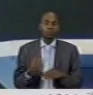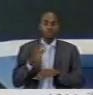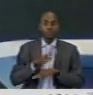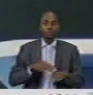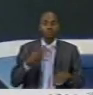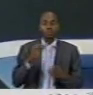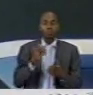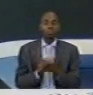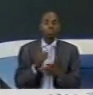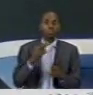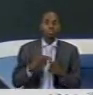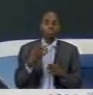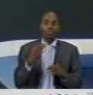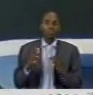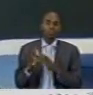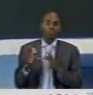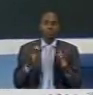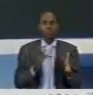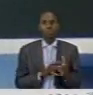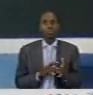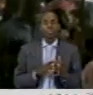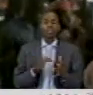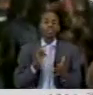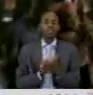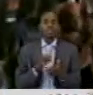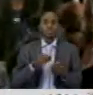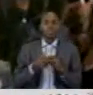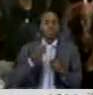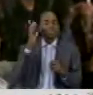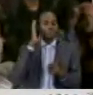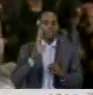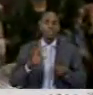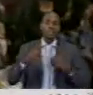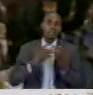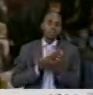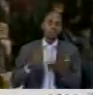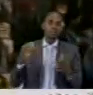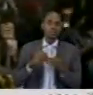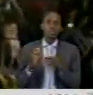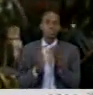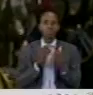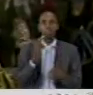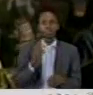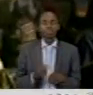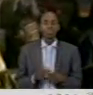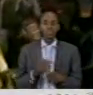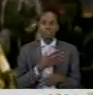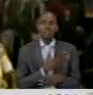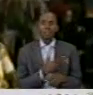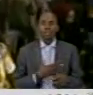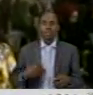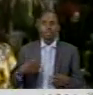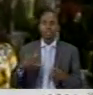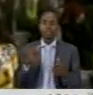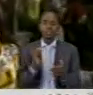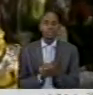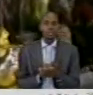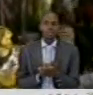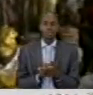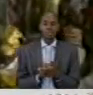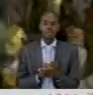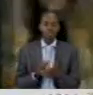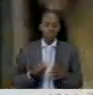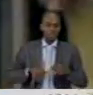of Jesus nothing will vanish away and is settled Freedom